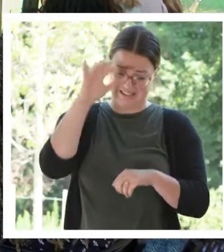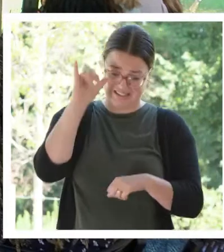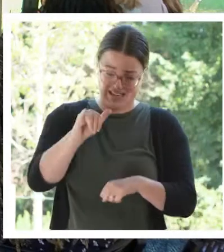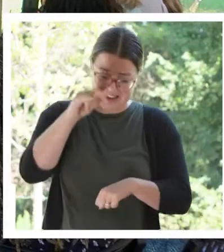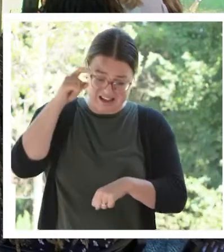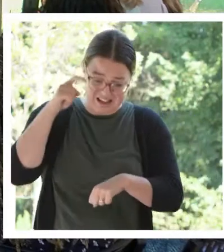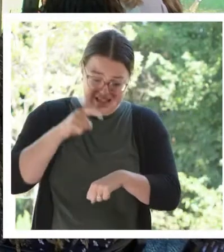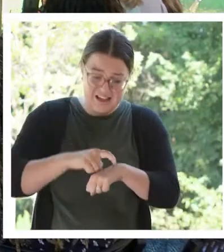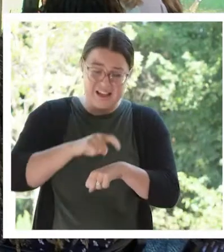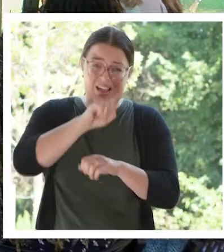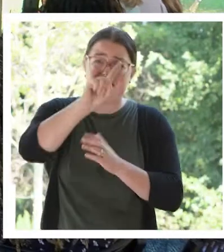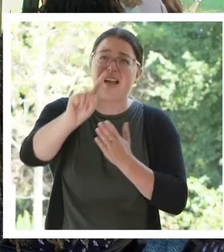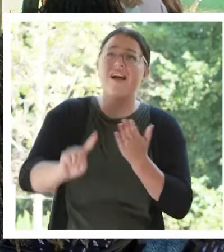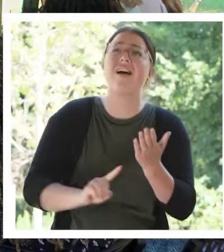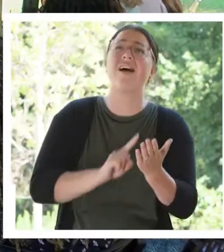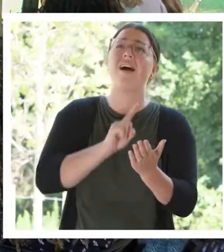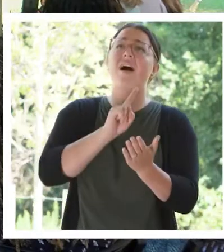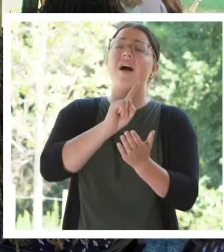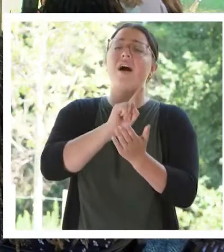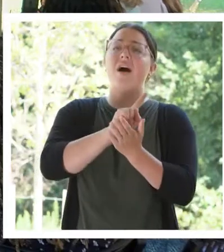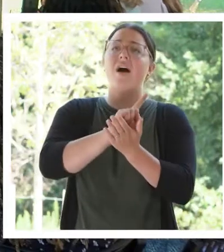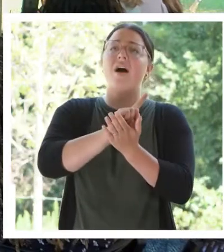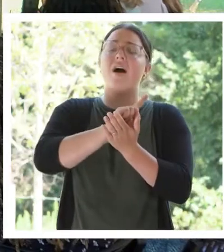appear. The